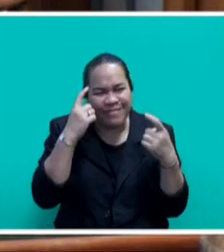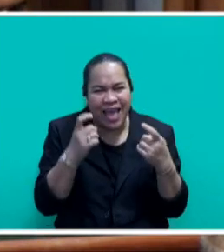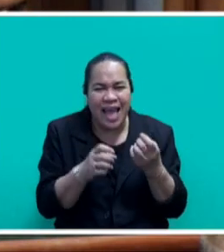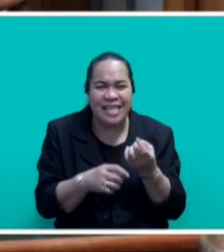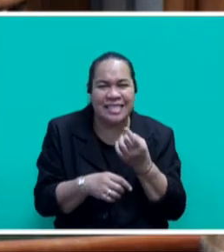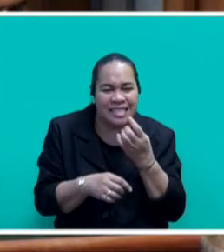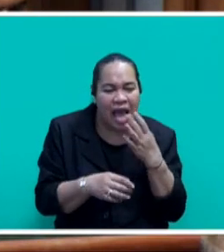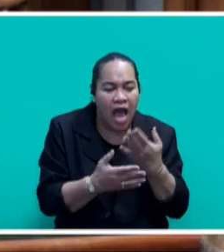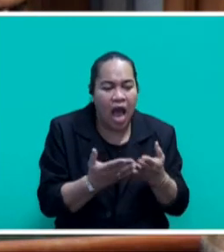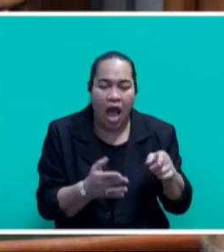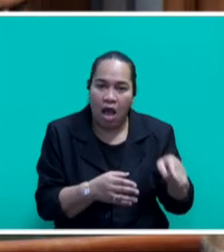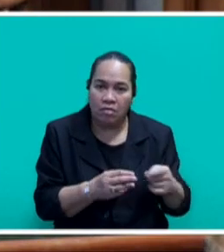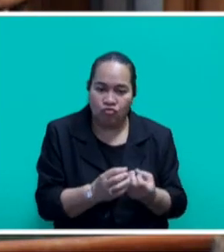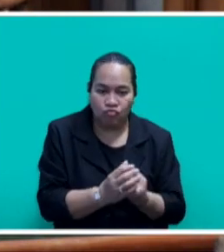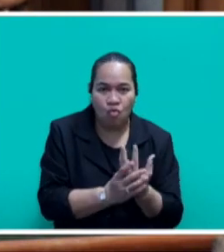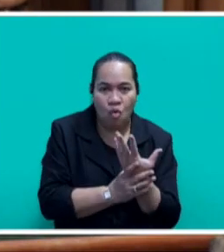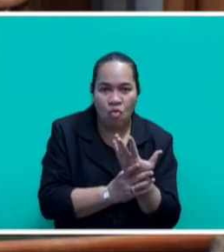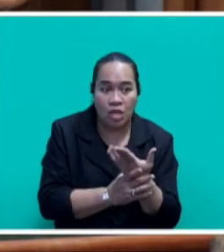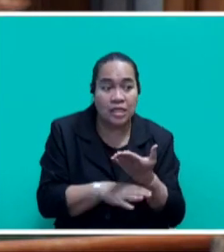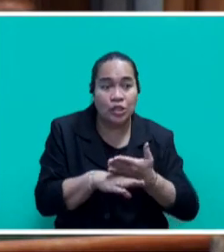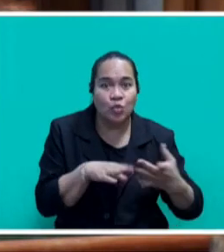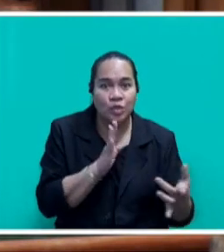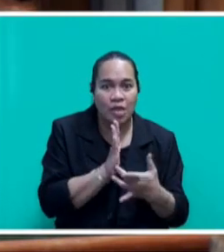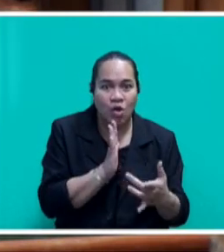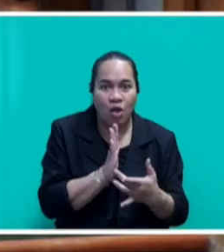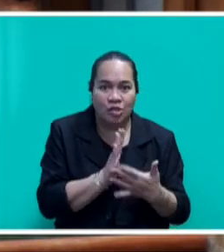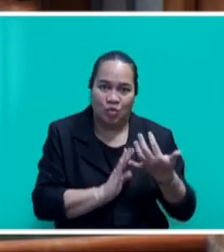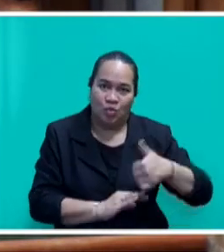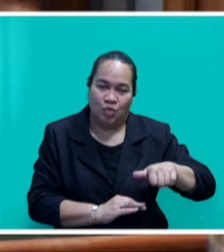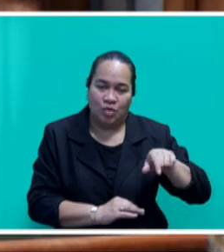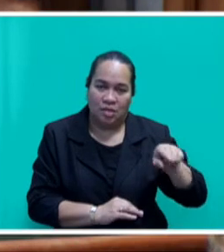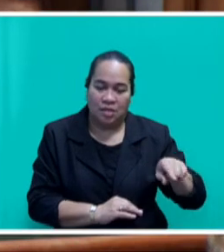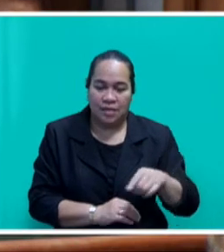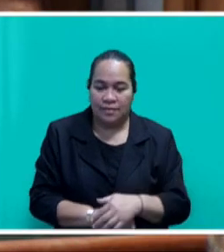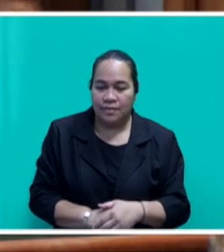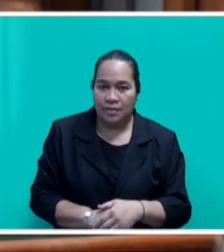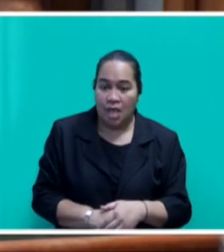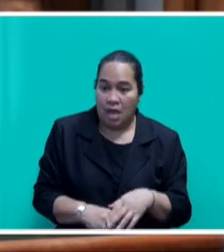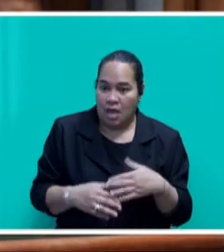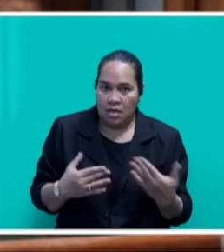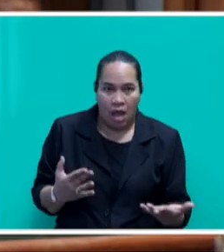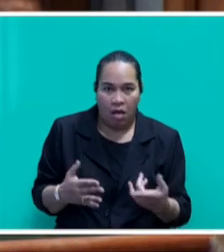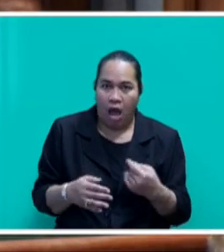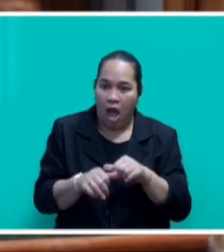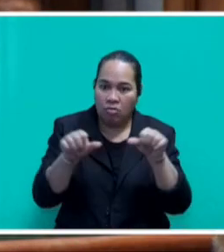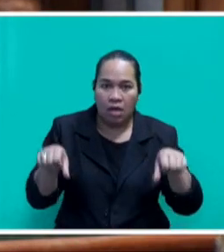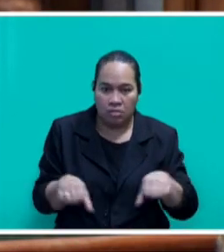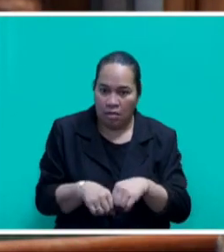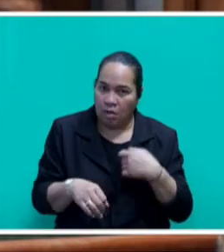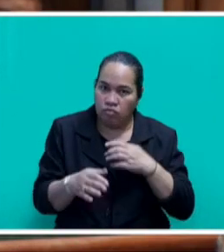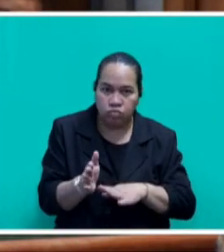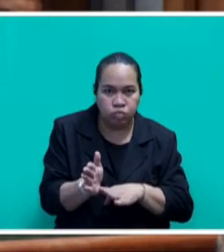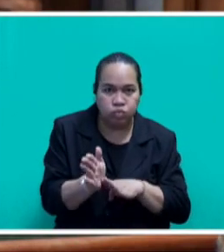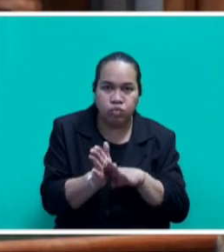On organic agriculture, the development of organic agriculture is gaining momentum in Fiji